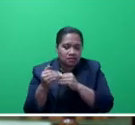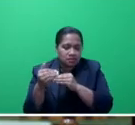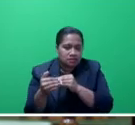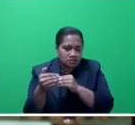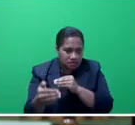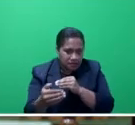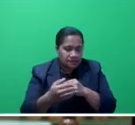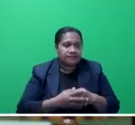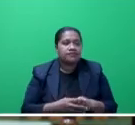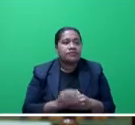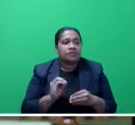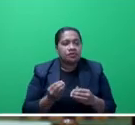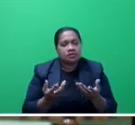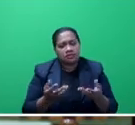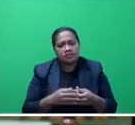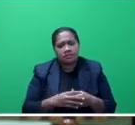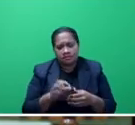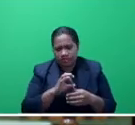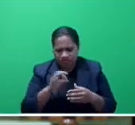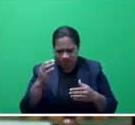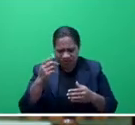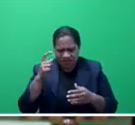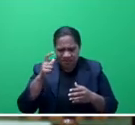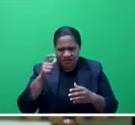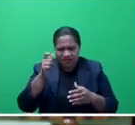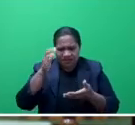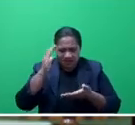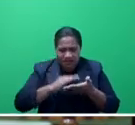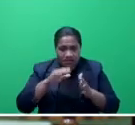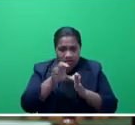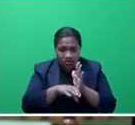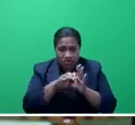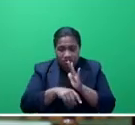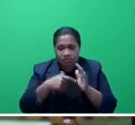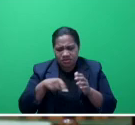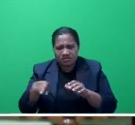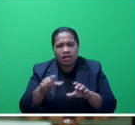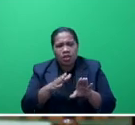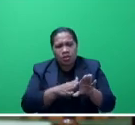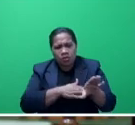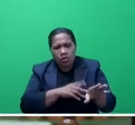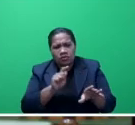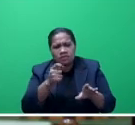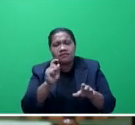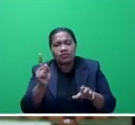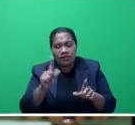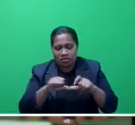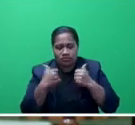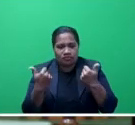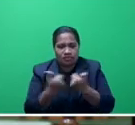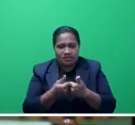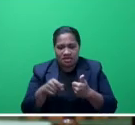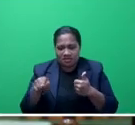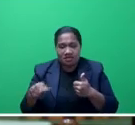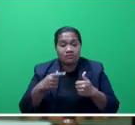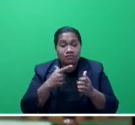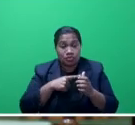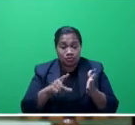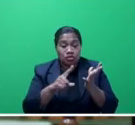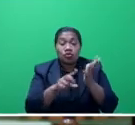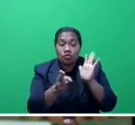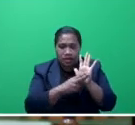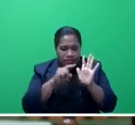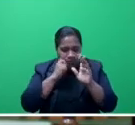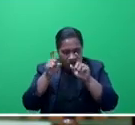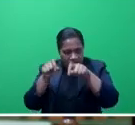costs. We'll simply be paying a long-term rental agreement where the UN actually will be based, Mr. Speaker, sir. This will, of course, create jobs